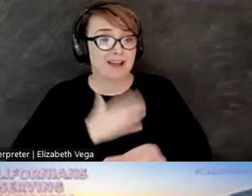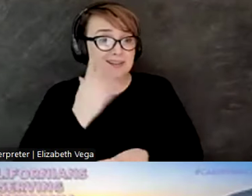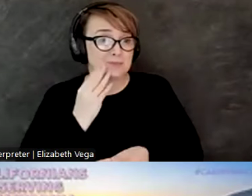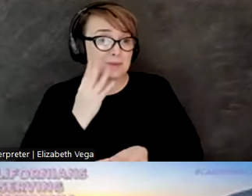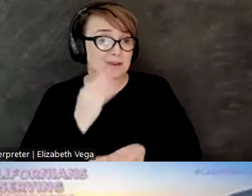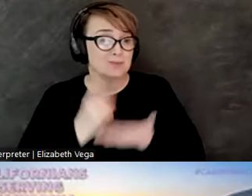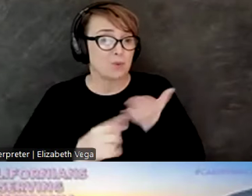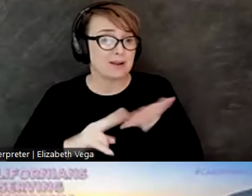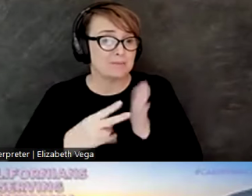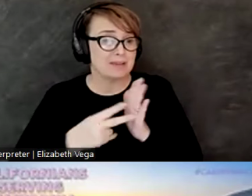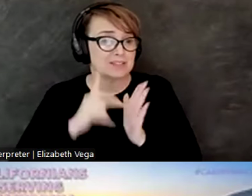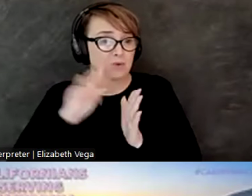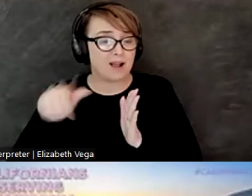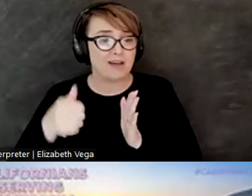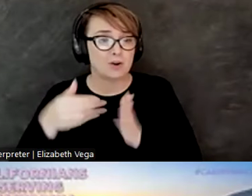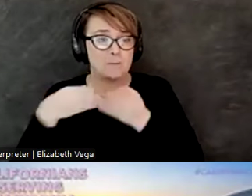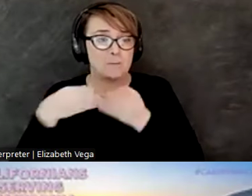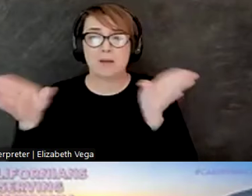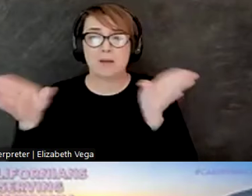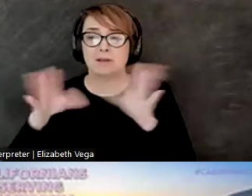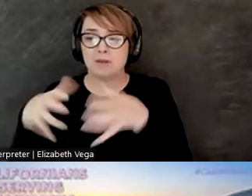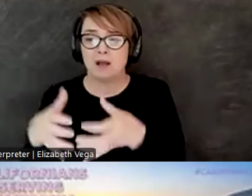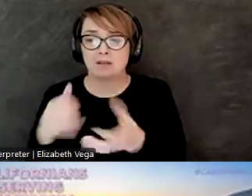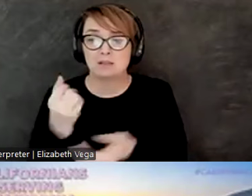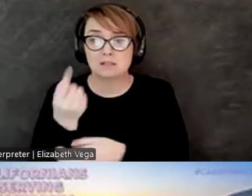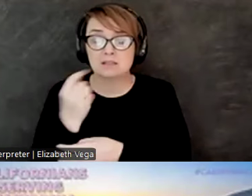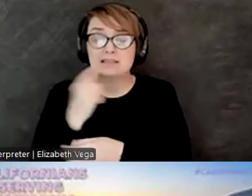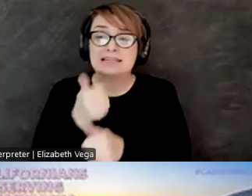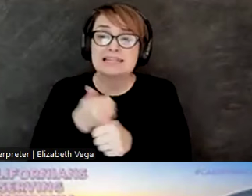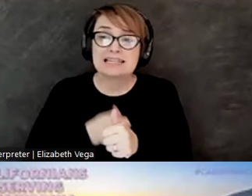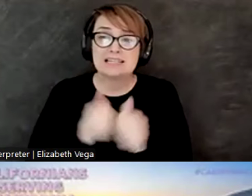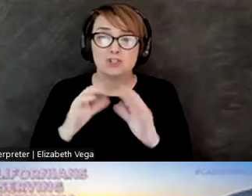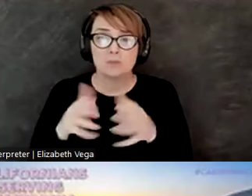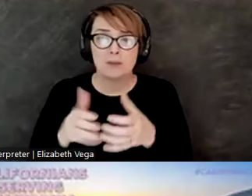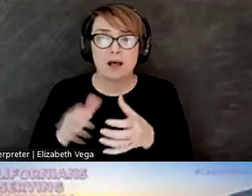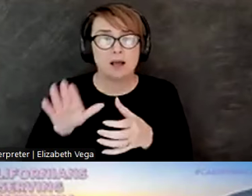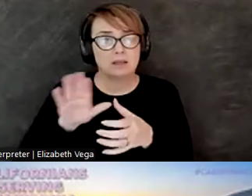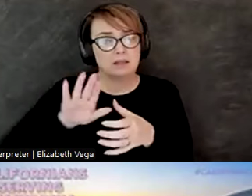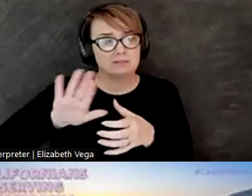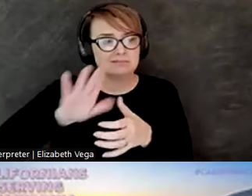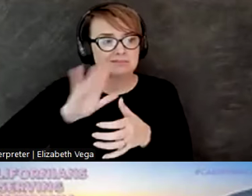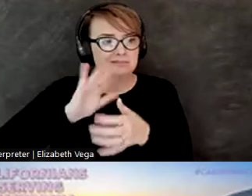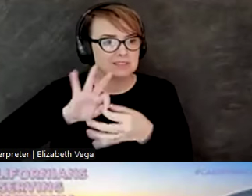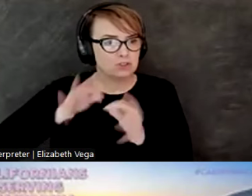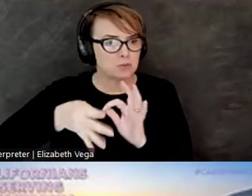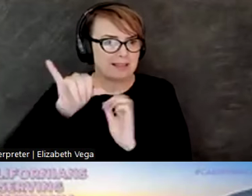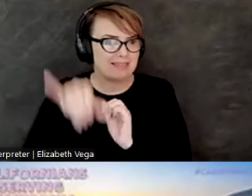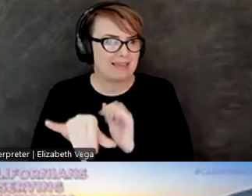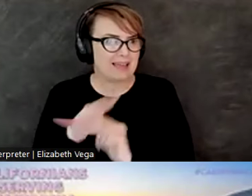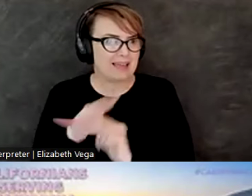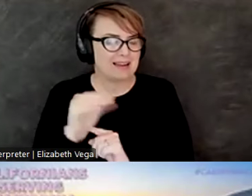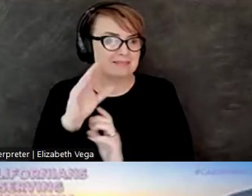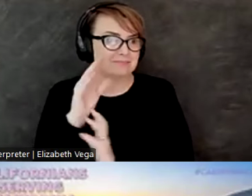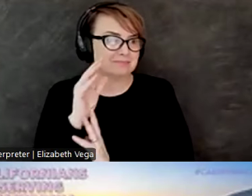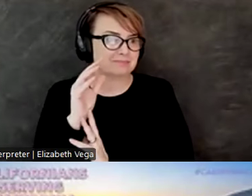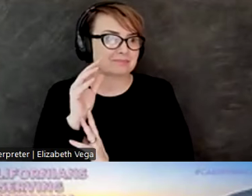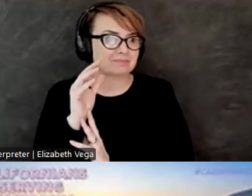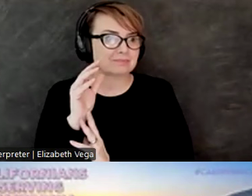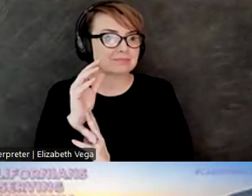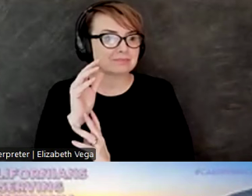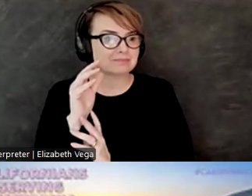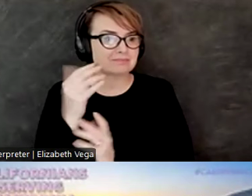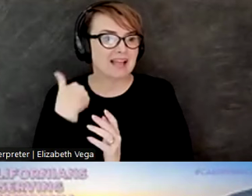for them. Again, that's sort of each body interpreting it and seeming to have been, you know, having no